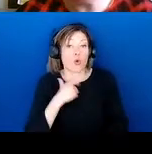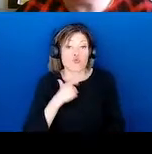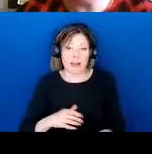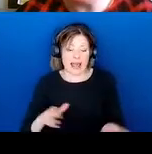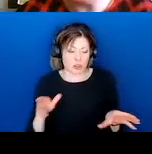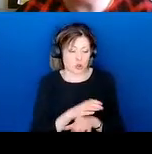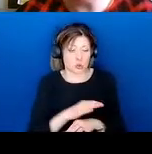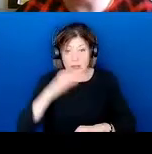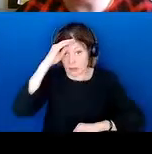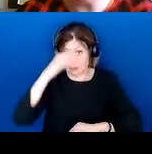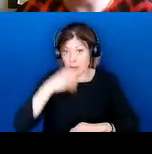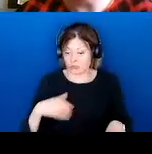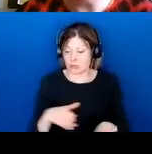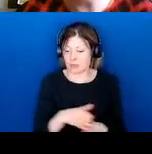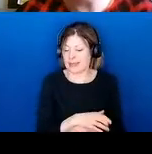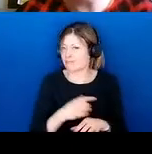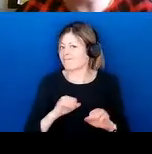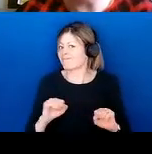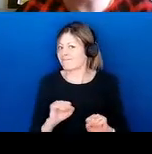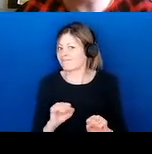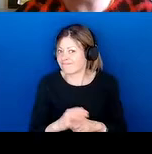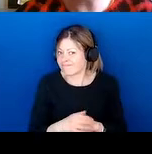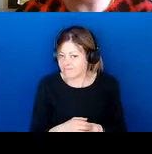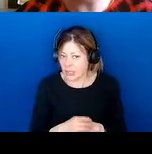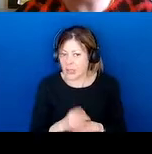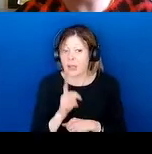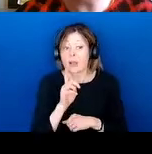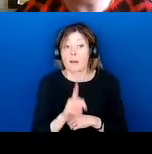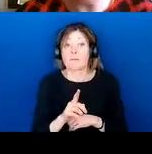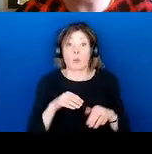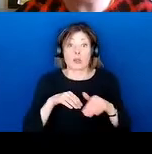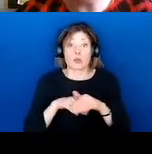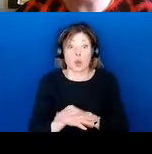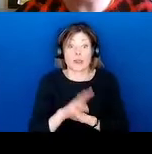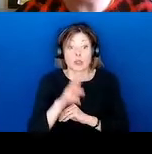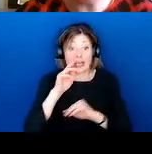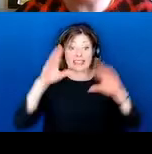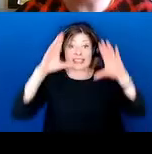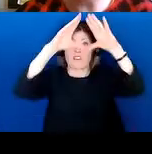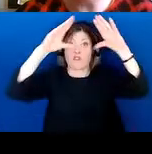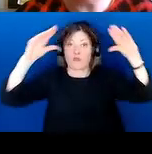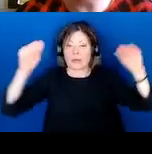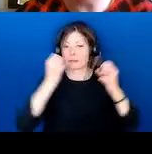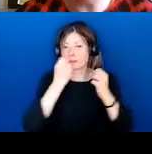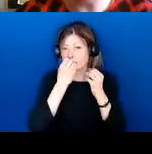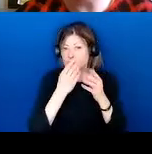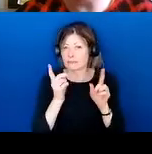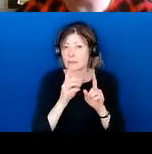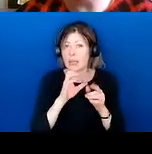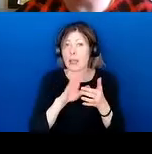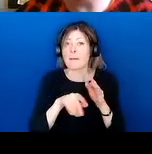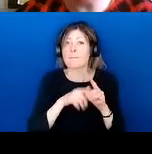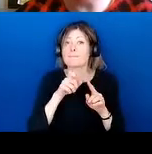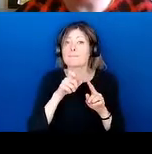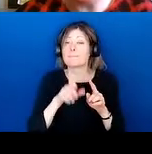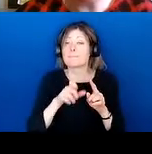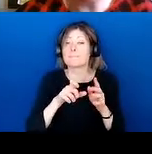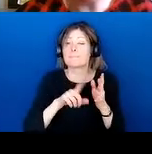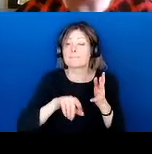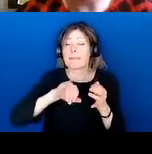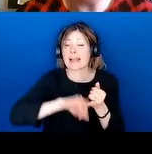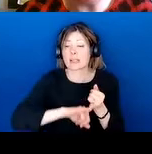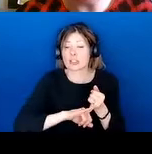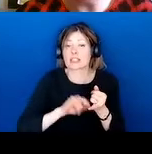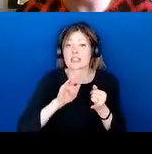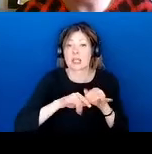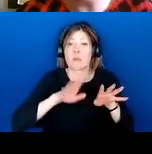busts. However, the entrance is topped by this magnificent frieze showing a Bacchanalian parade and a